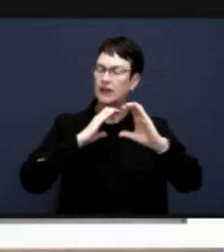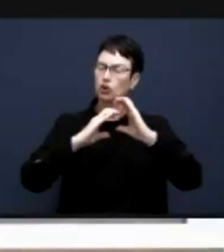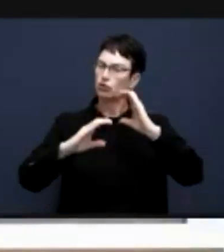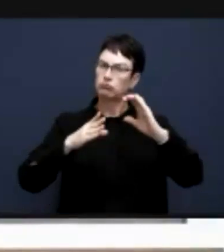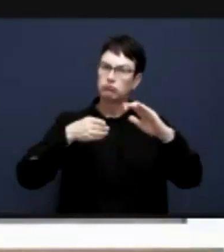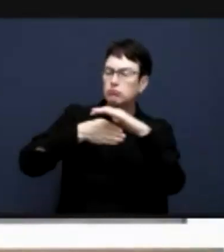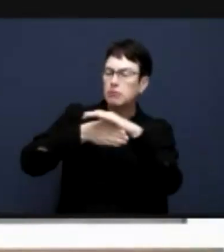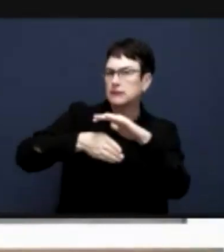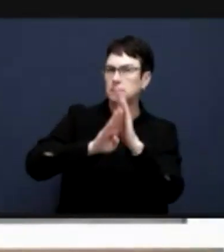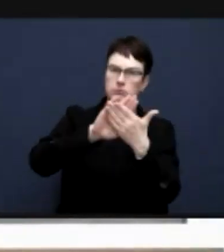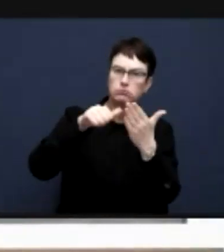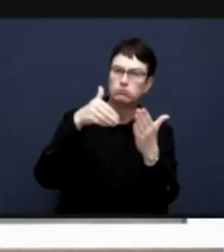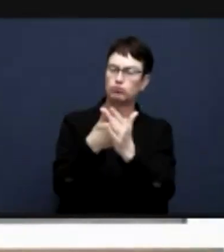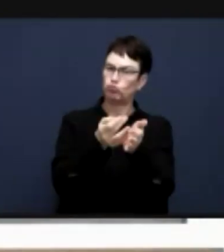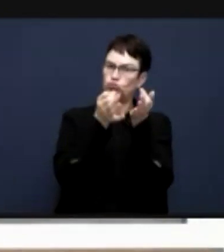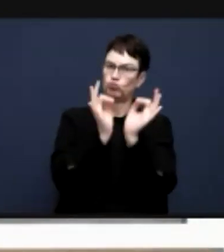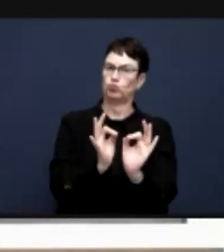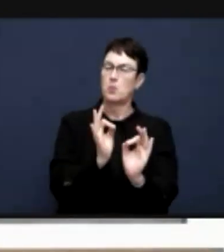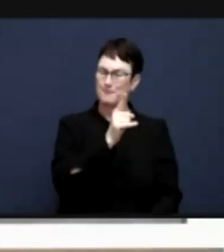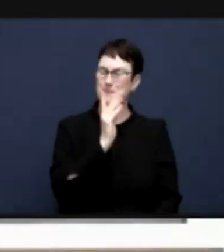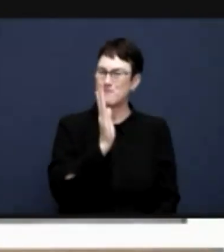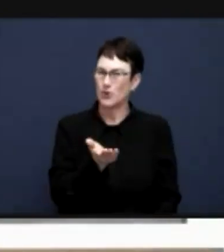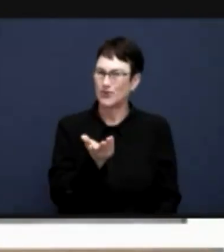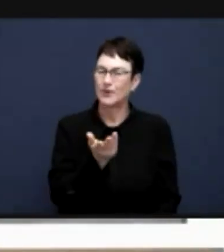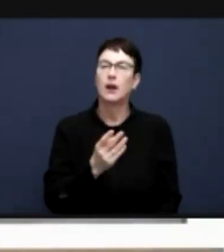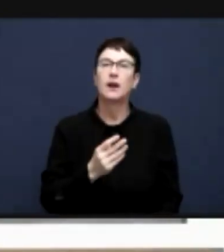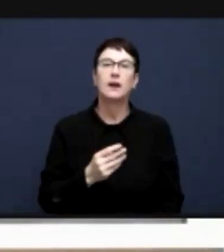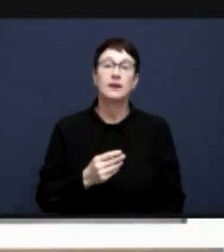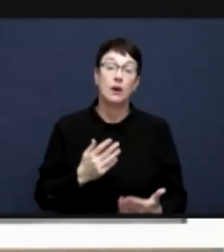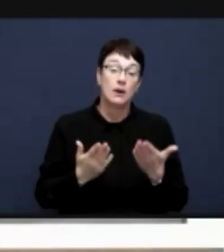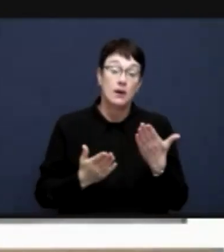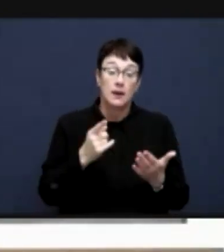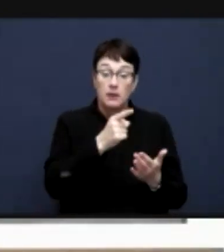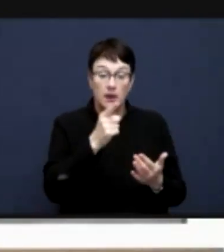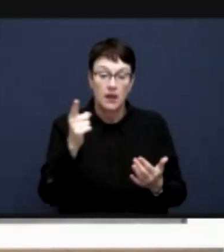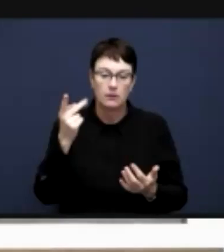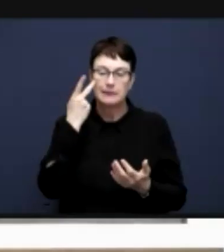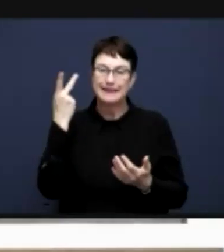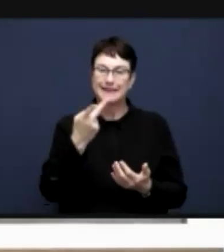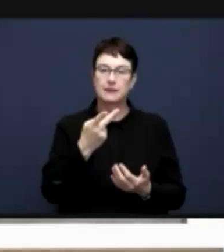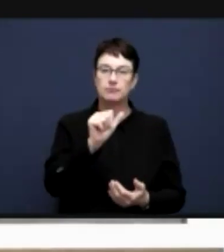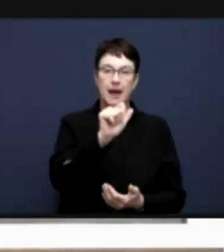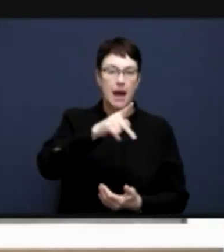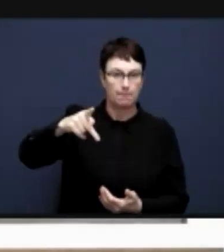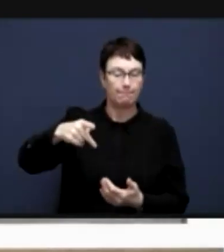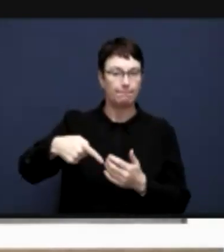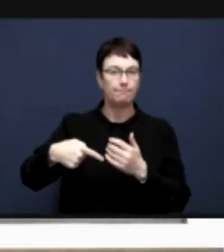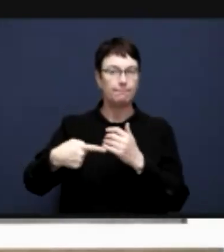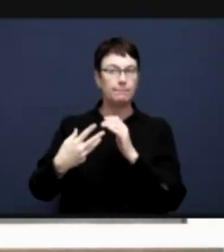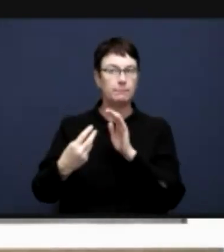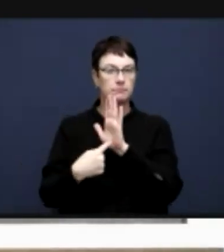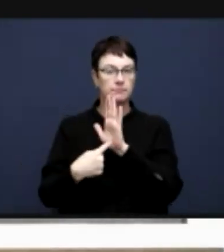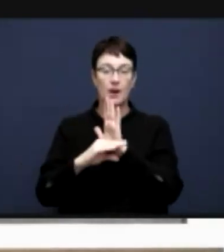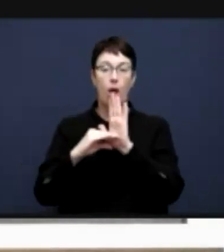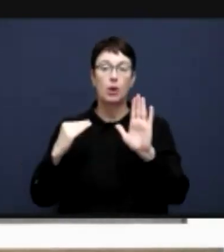format. And some might have noticed that the app requirements, so clause 11 is not